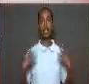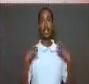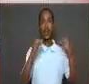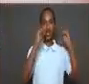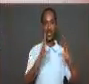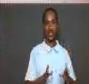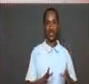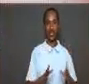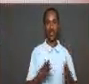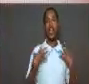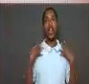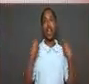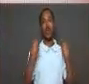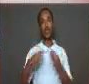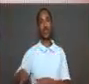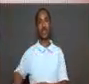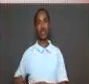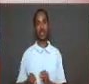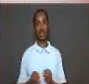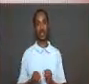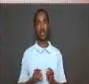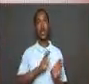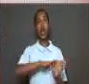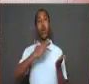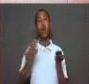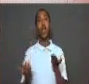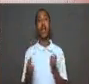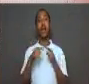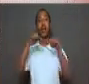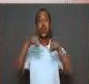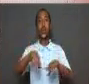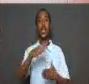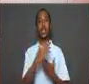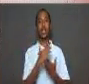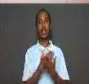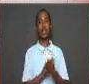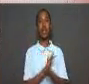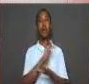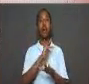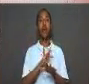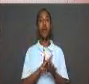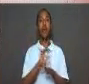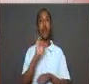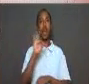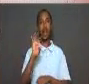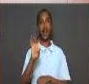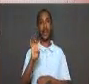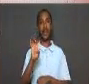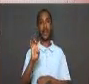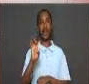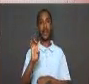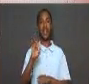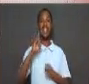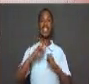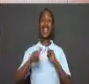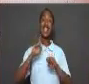Hello, teacher. Hello, students. Welcome to today's lesson on iron. The